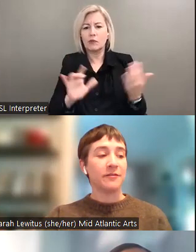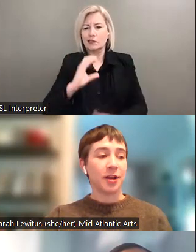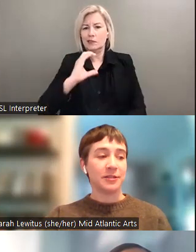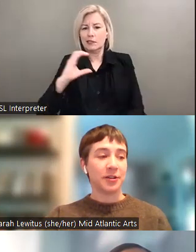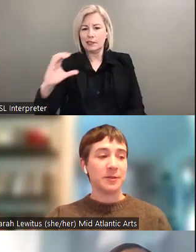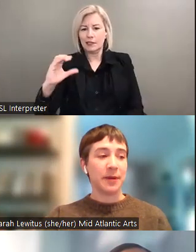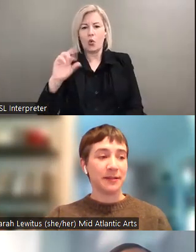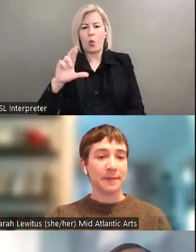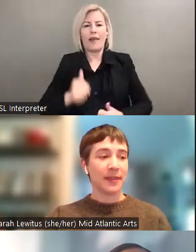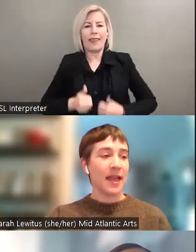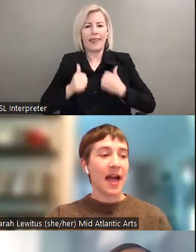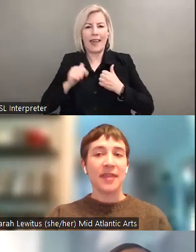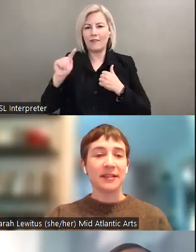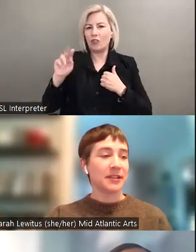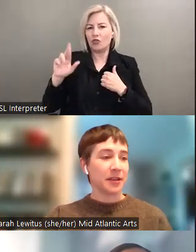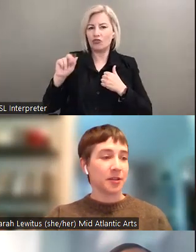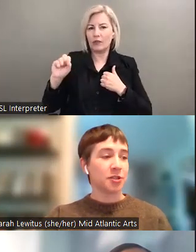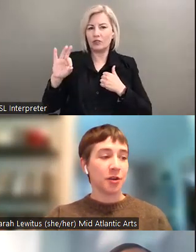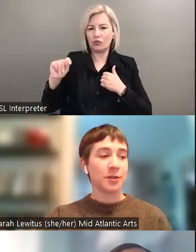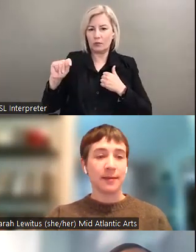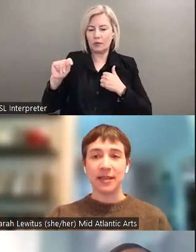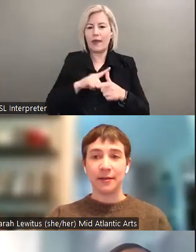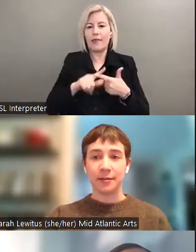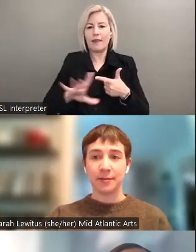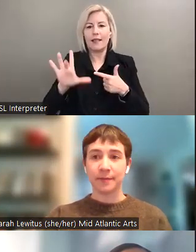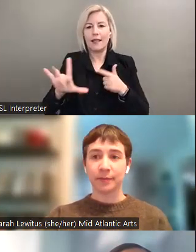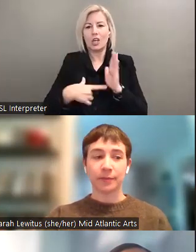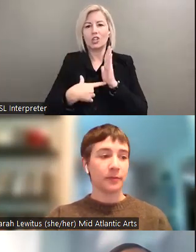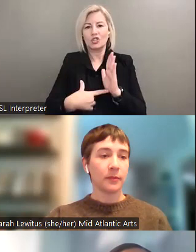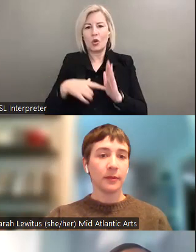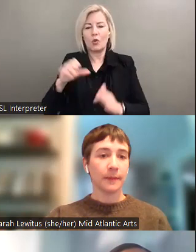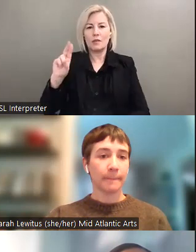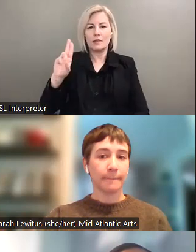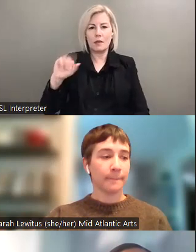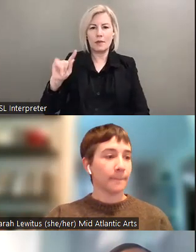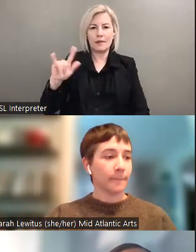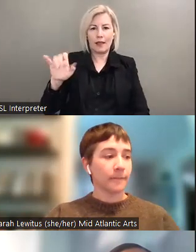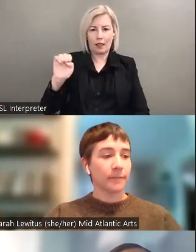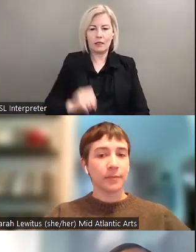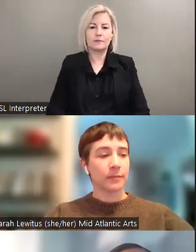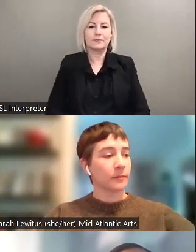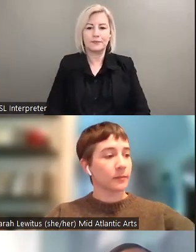or Live Transcript button, and then click Show Subtitles.